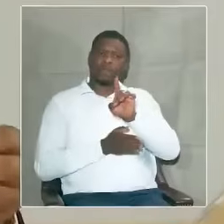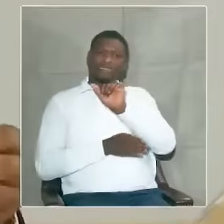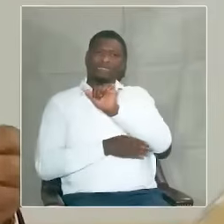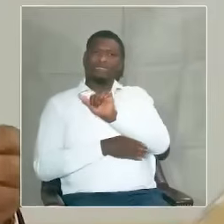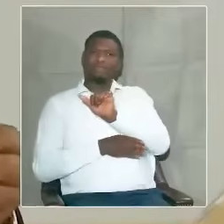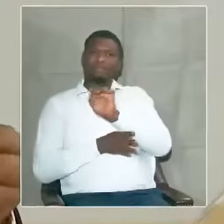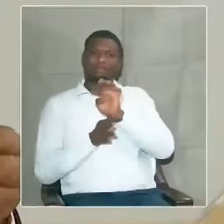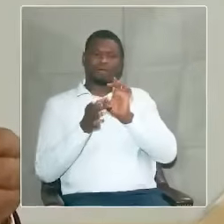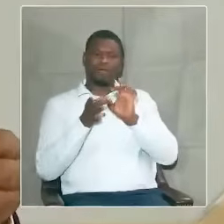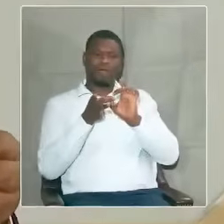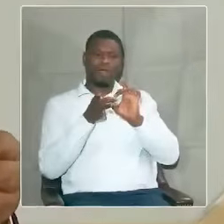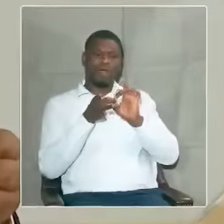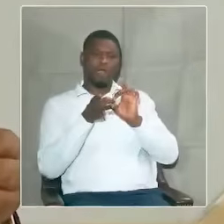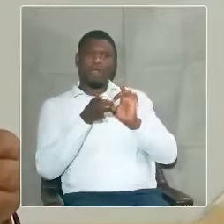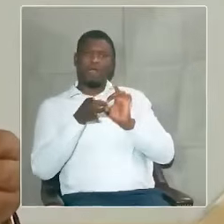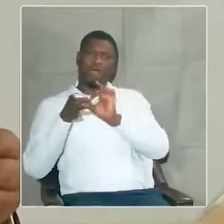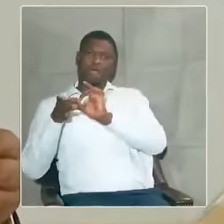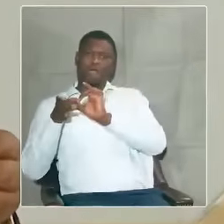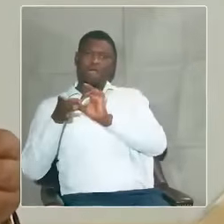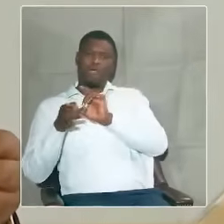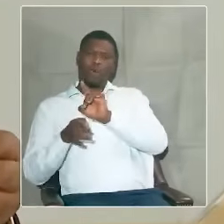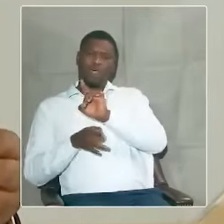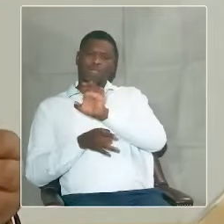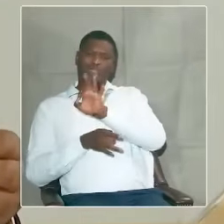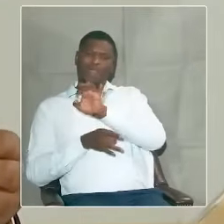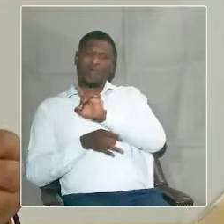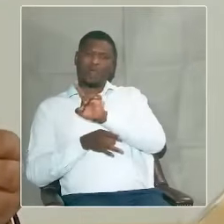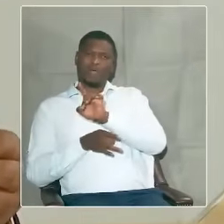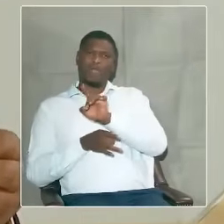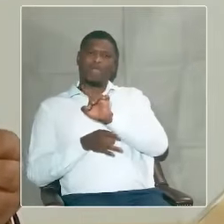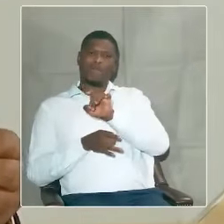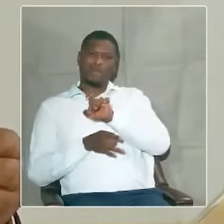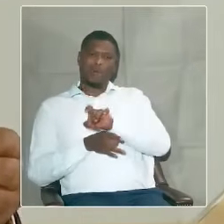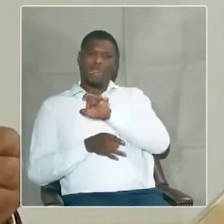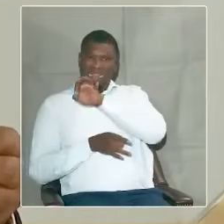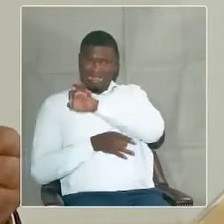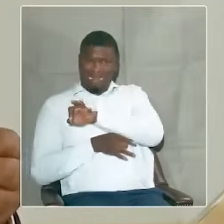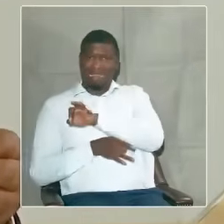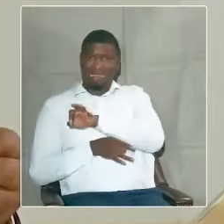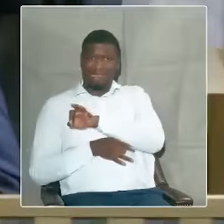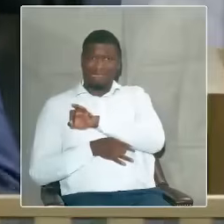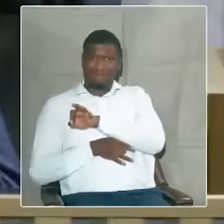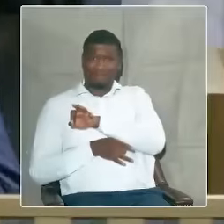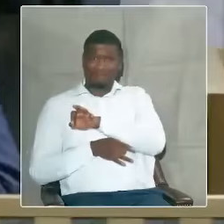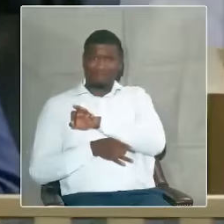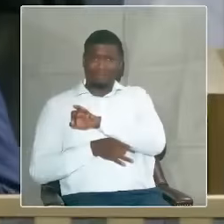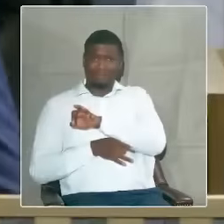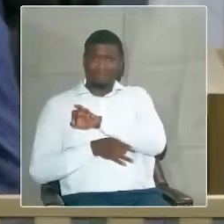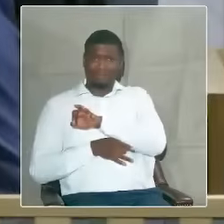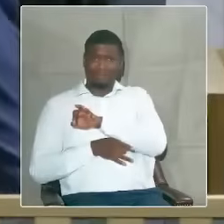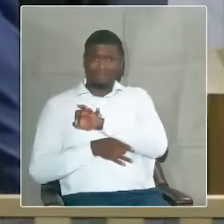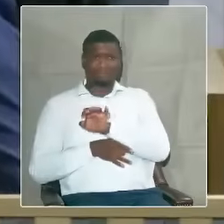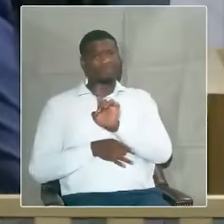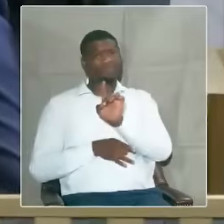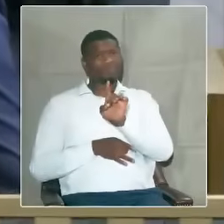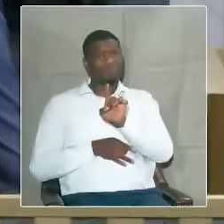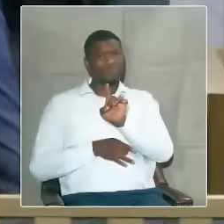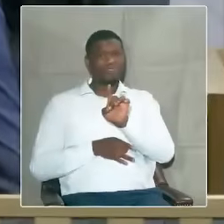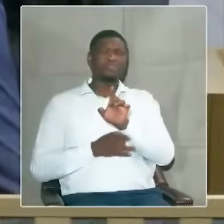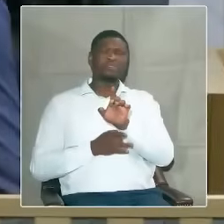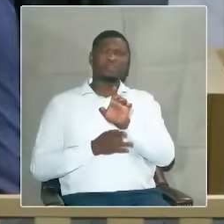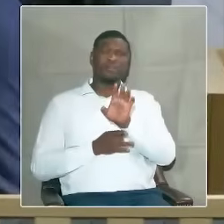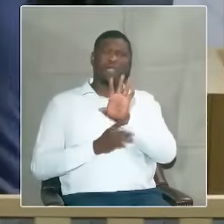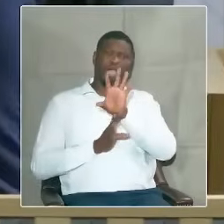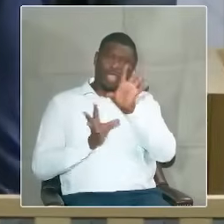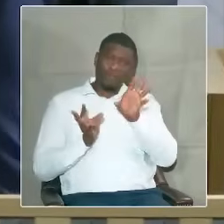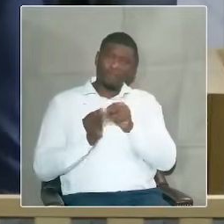ties in with what you say in 131 and 131.3. What all that tells